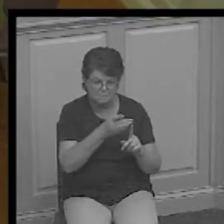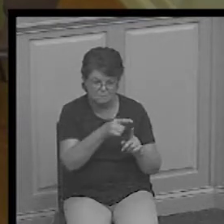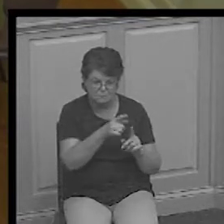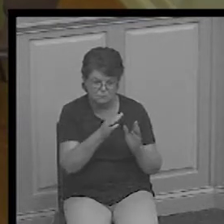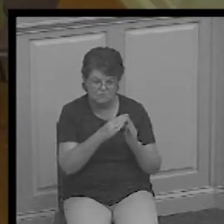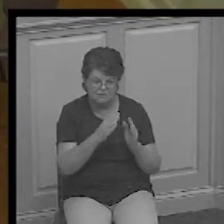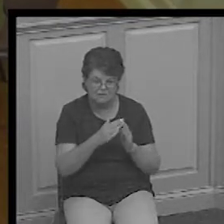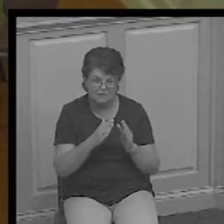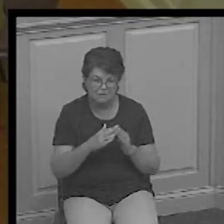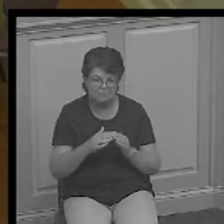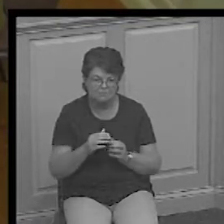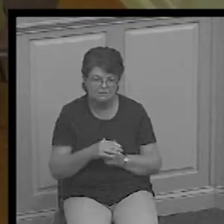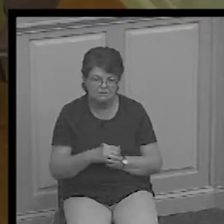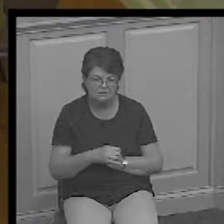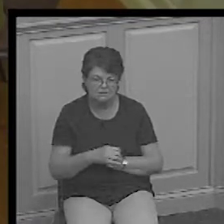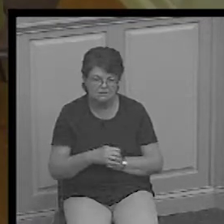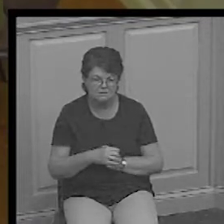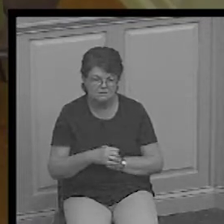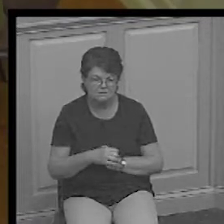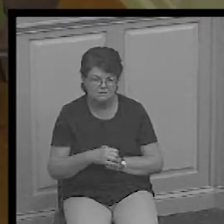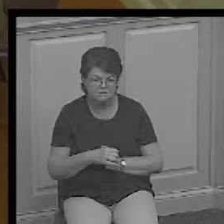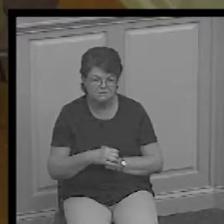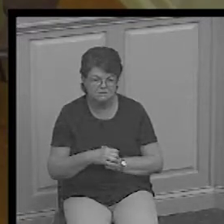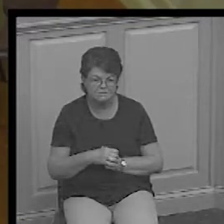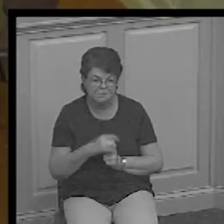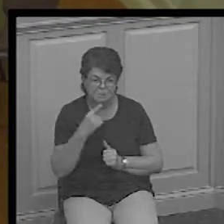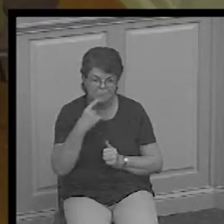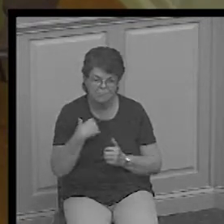zoning. before. Yeah.